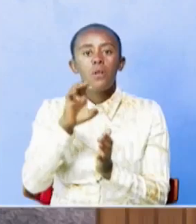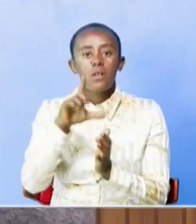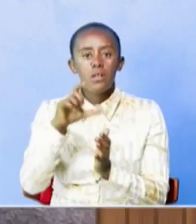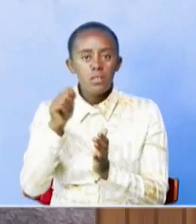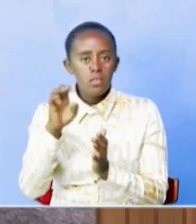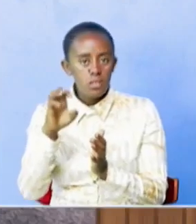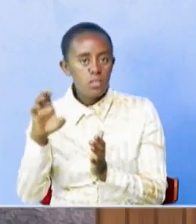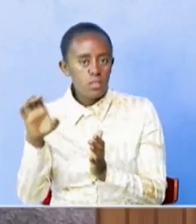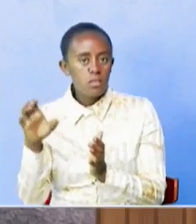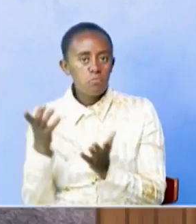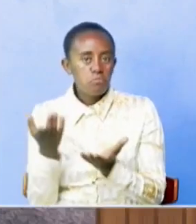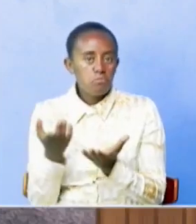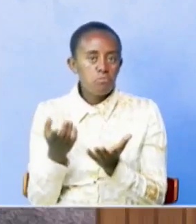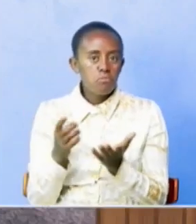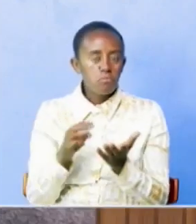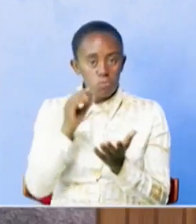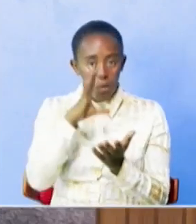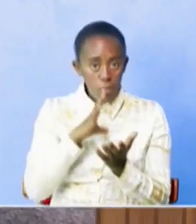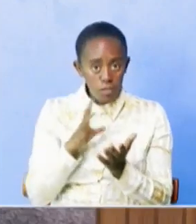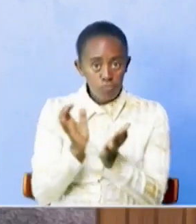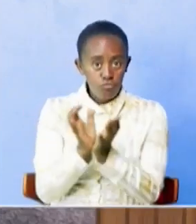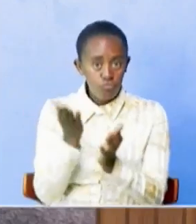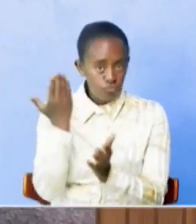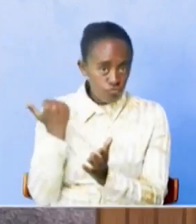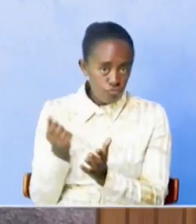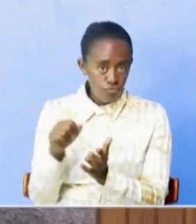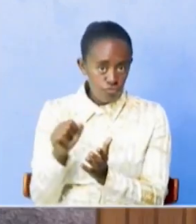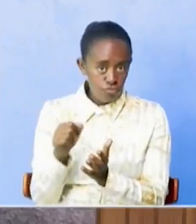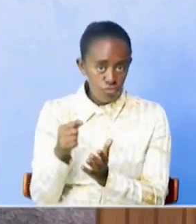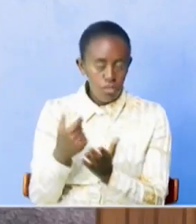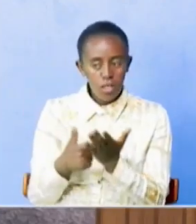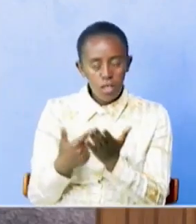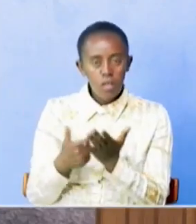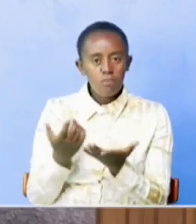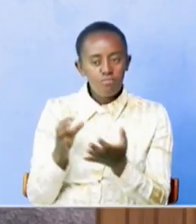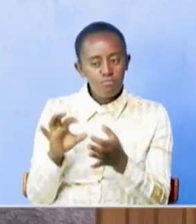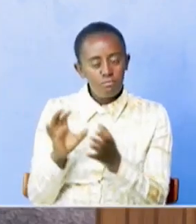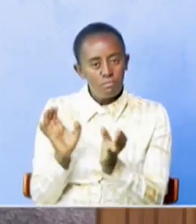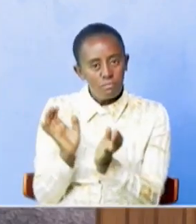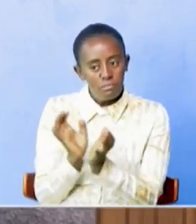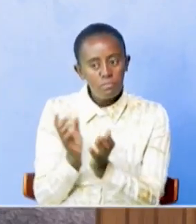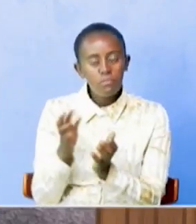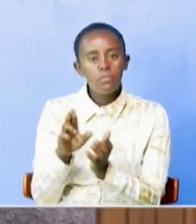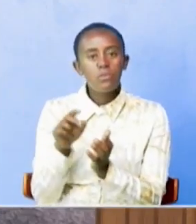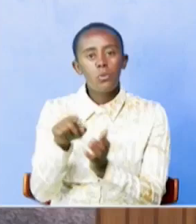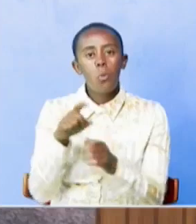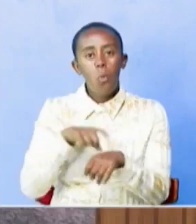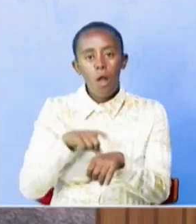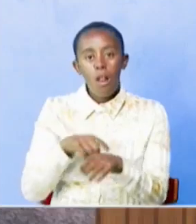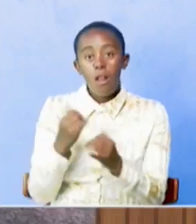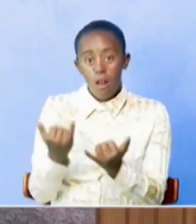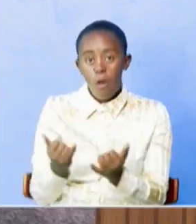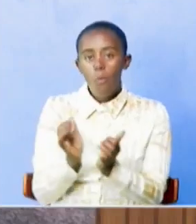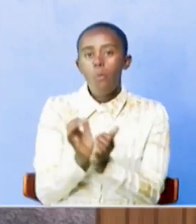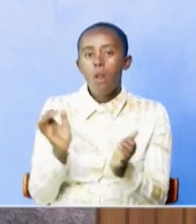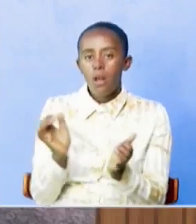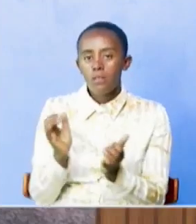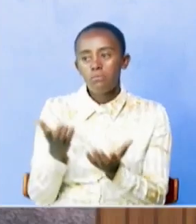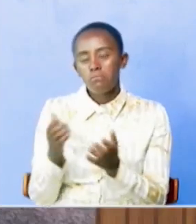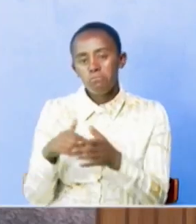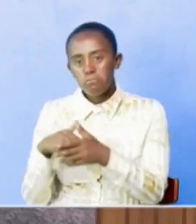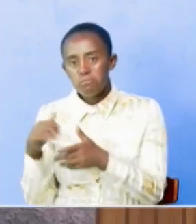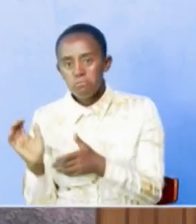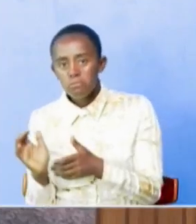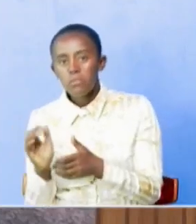from prison. So that means the person who was in a confined space for a while is now released